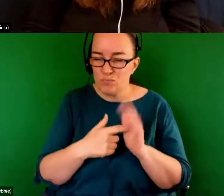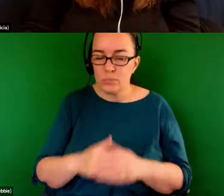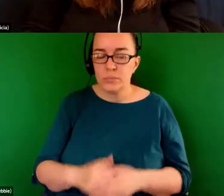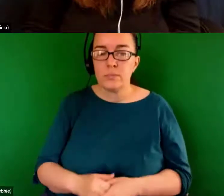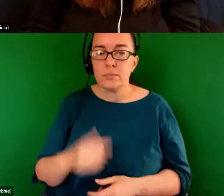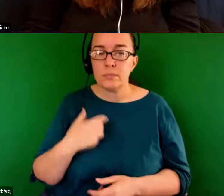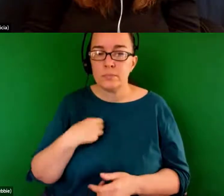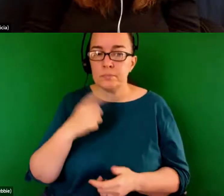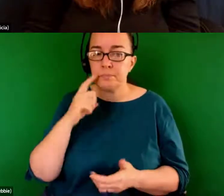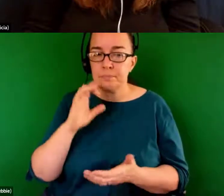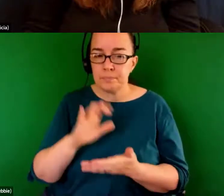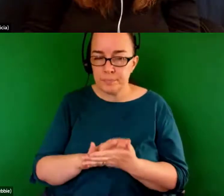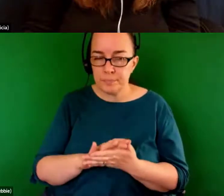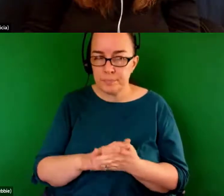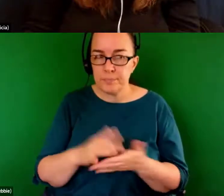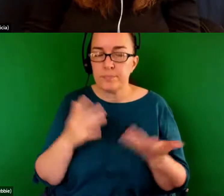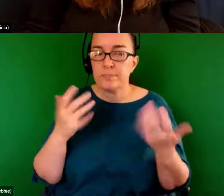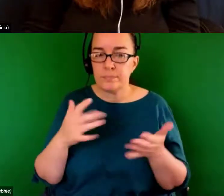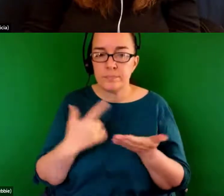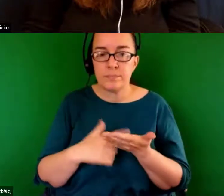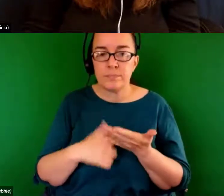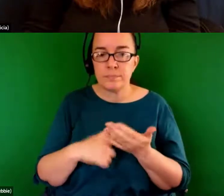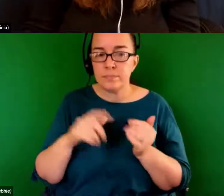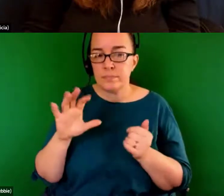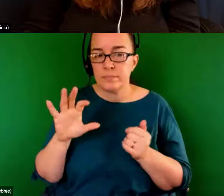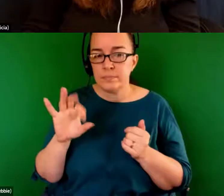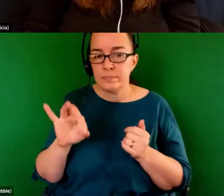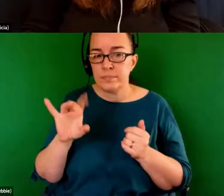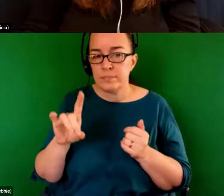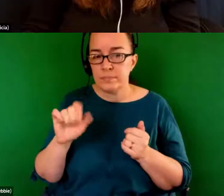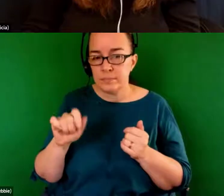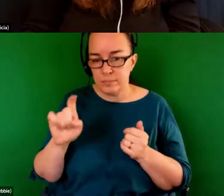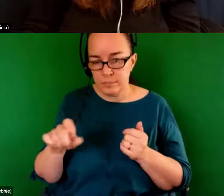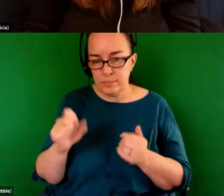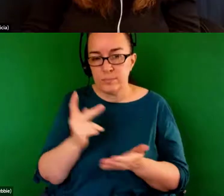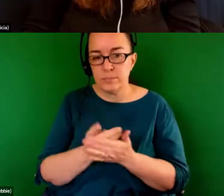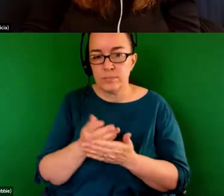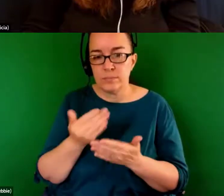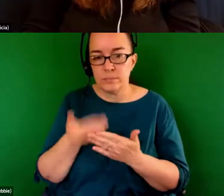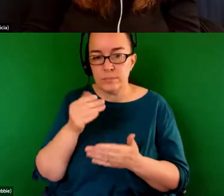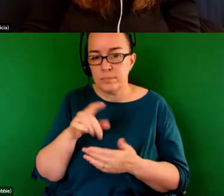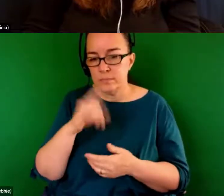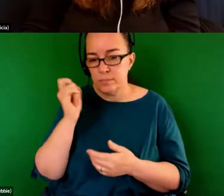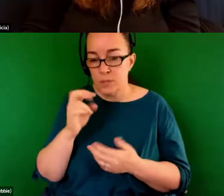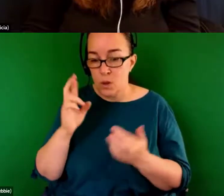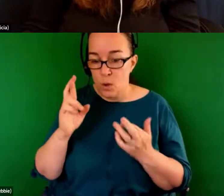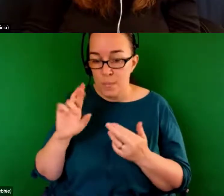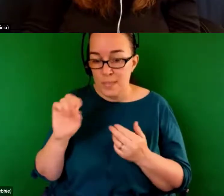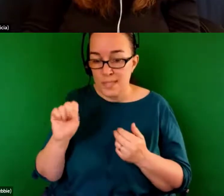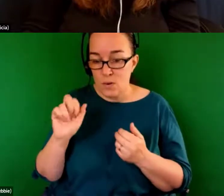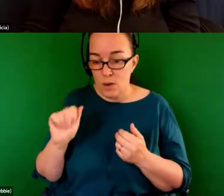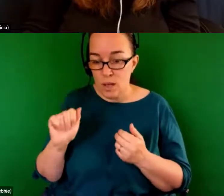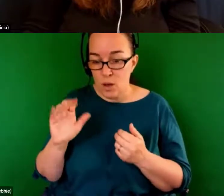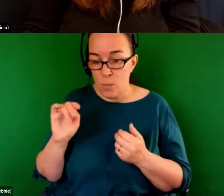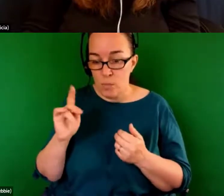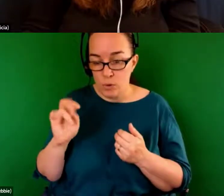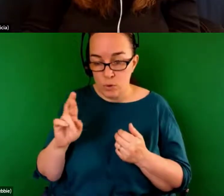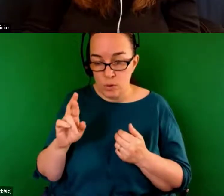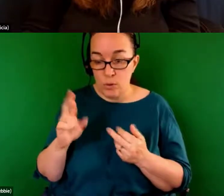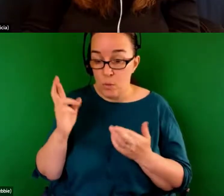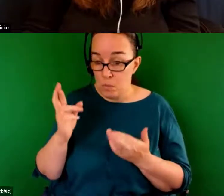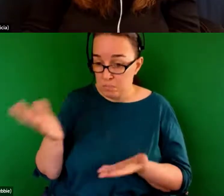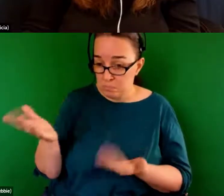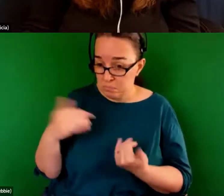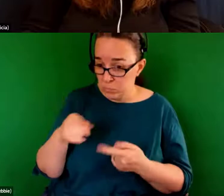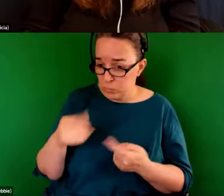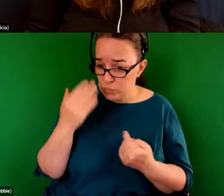there's been talk that the FDA will fully approve by summer. Dr. Sarah Cooper, I'm hoping I can bring her on the line to know if you have the answer